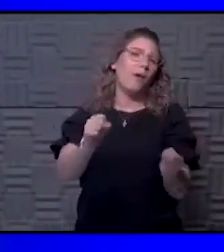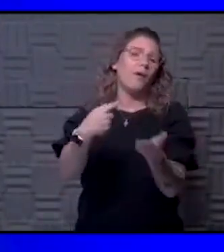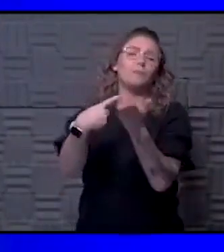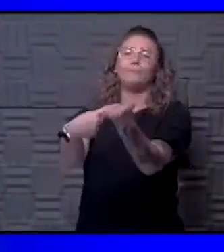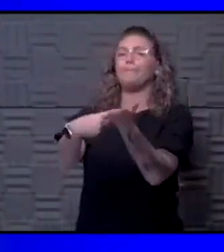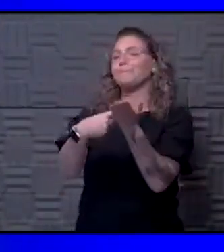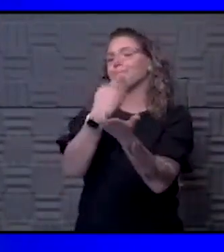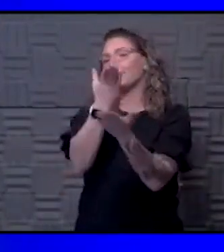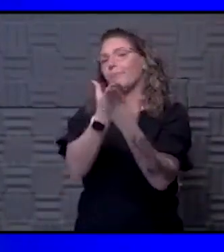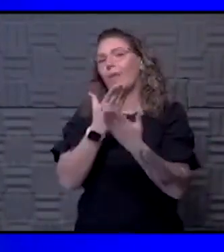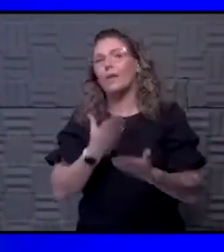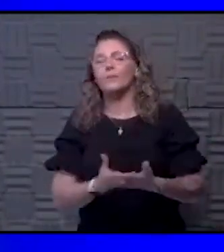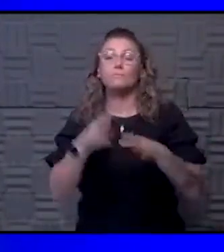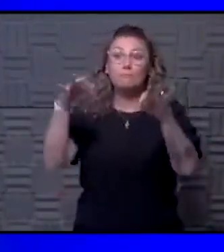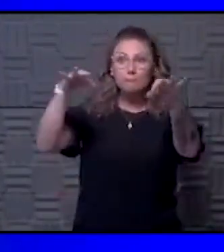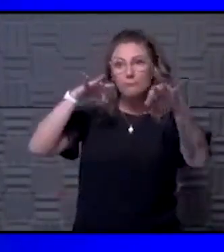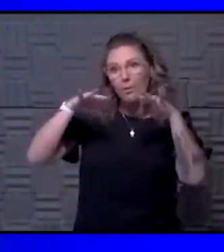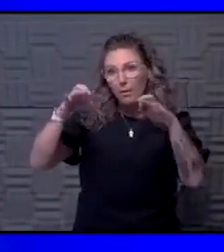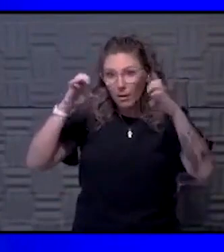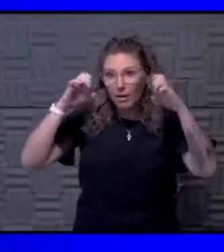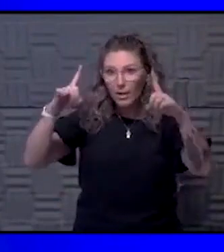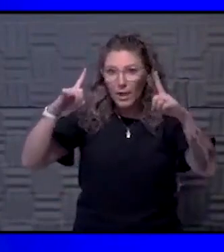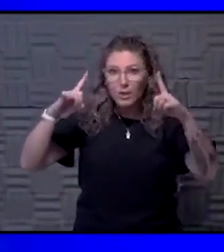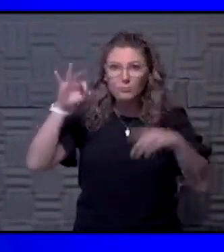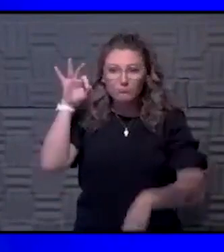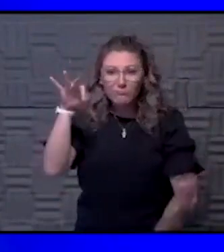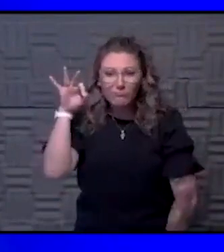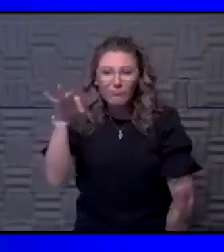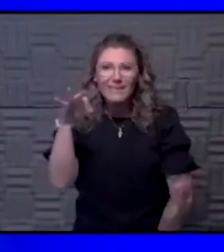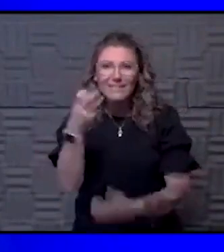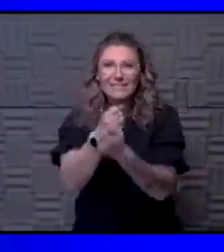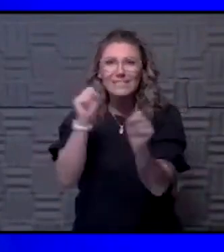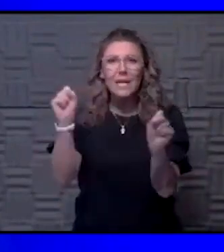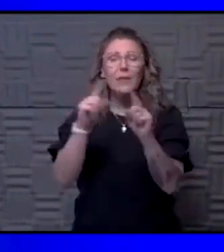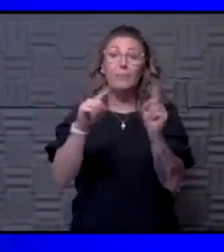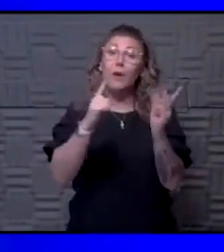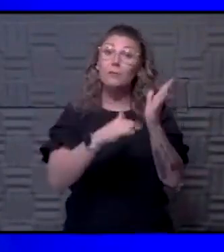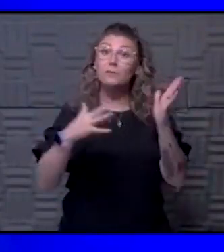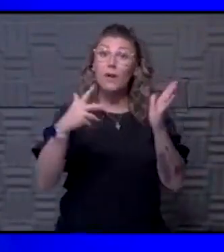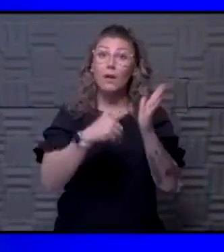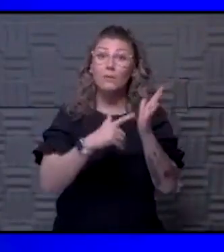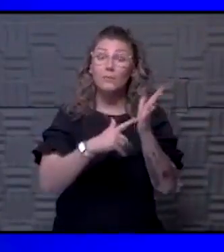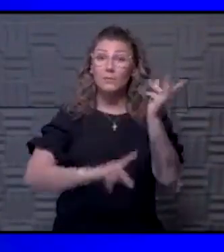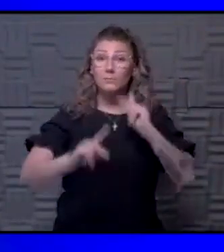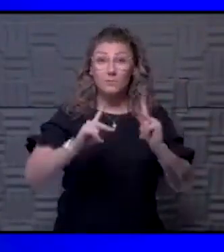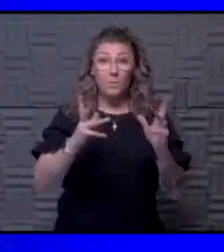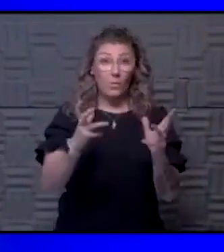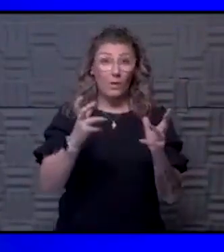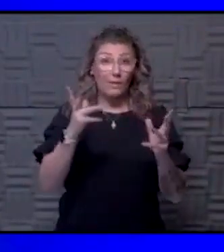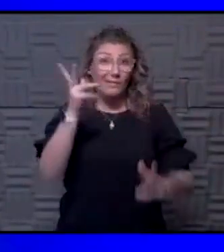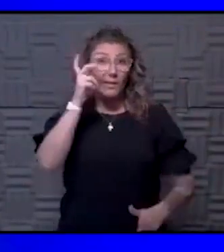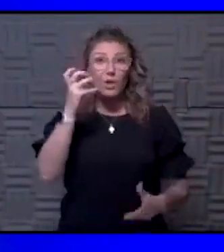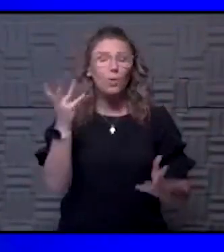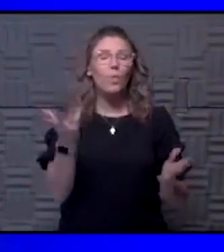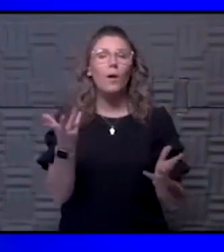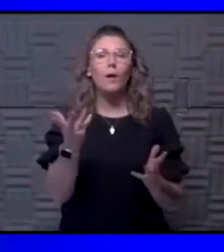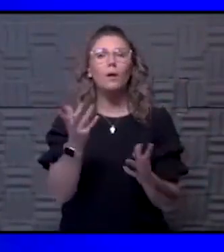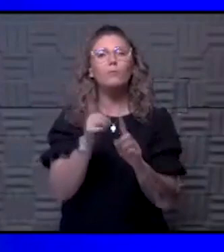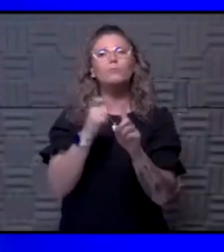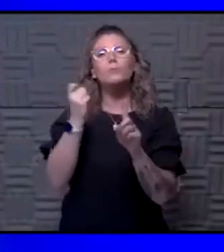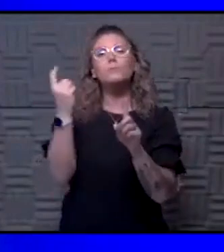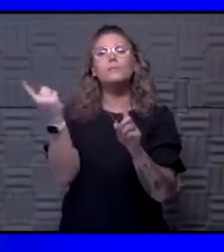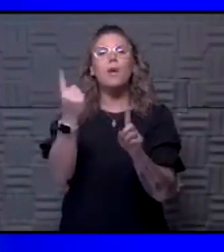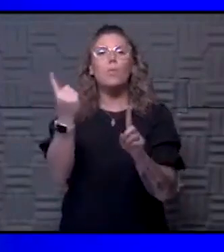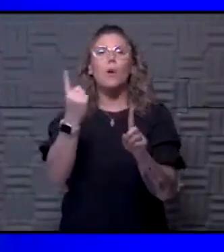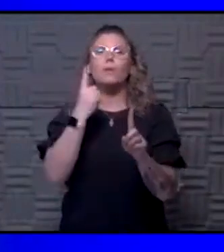We can talk to people about how safe these vaccines are and that they work. But sometimes what people want to hear is from somebody